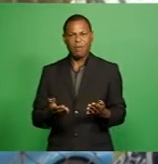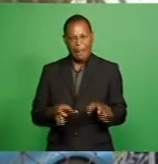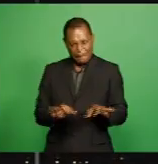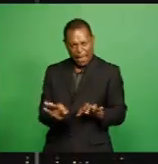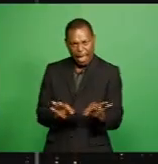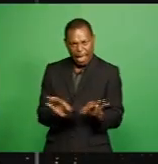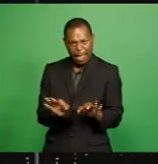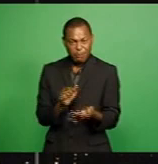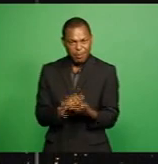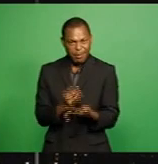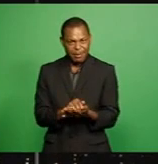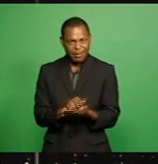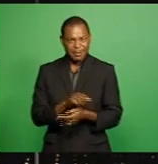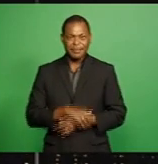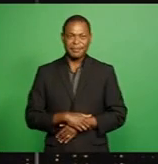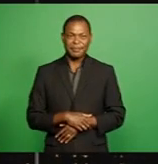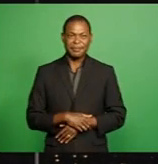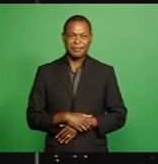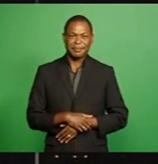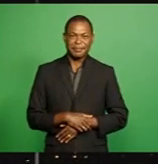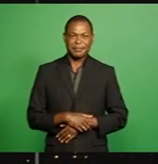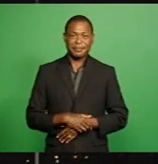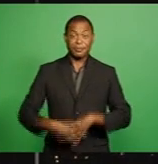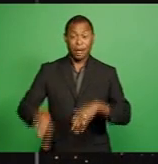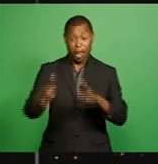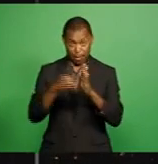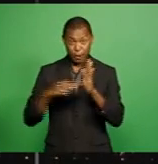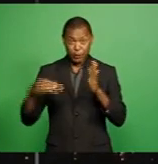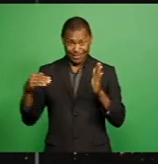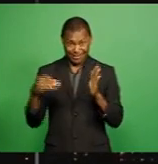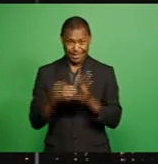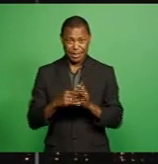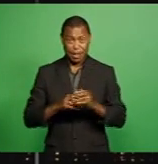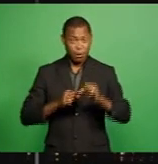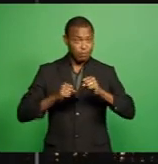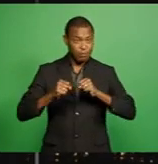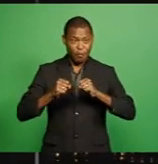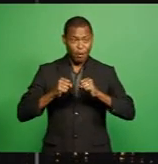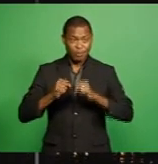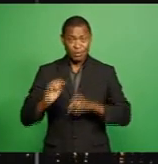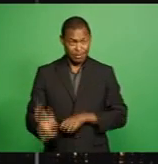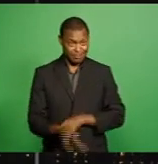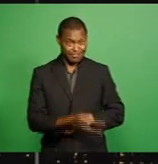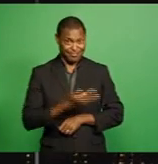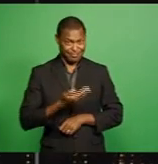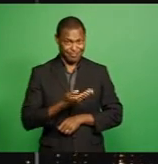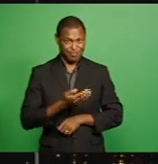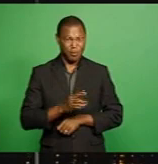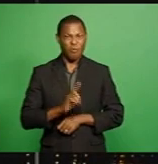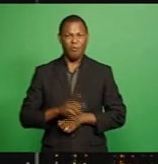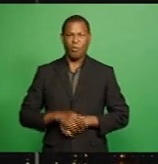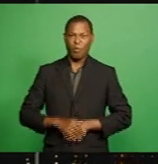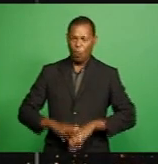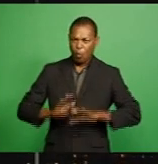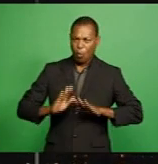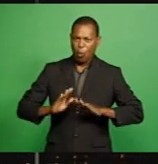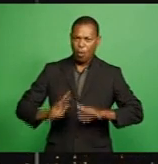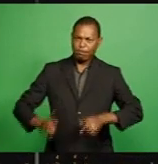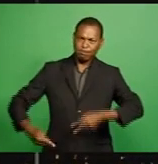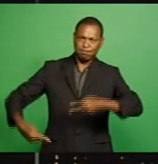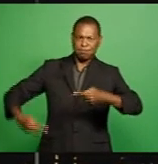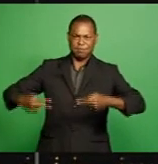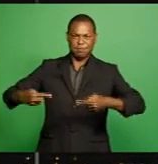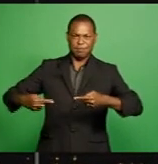place. New Zealand heavyweight boxer Joseph Parker is ready for his much-anticipated clash with Junior